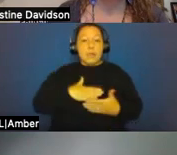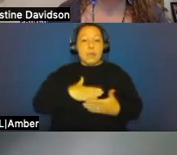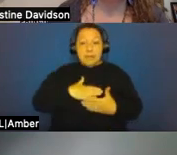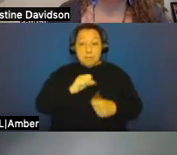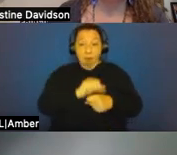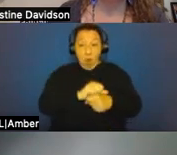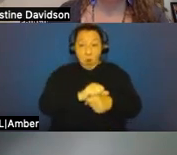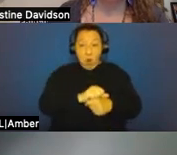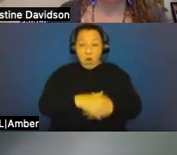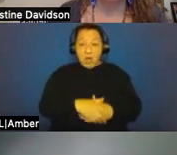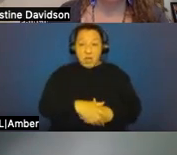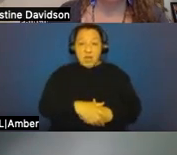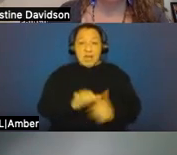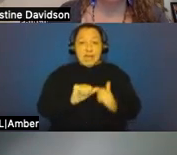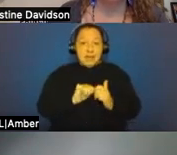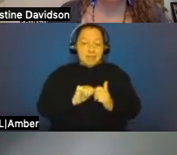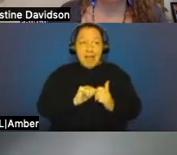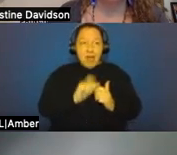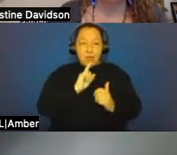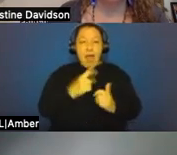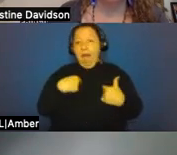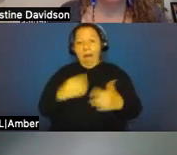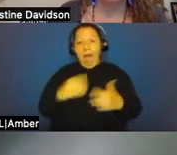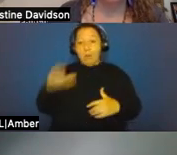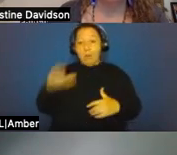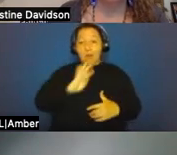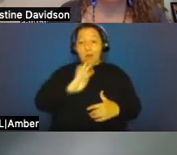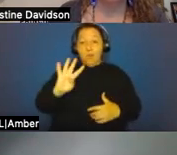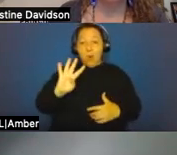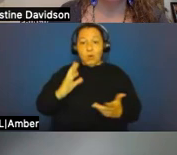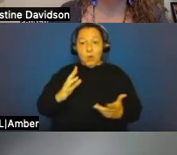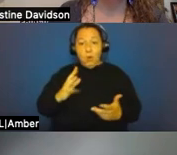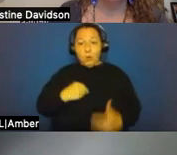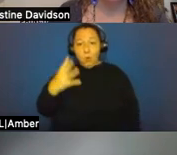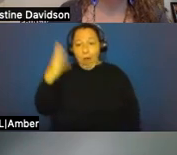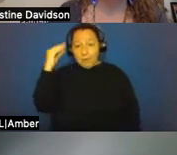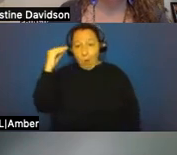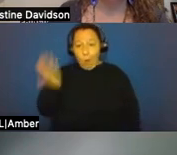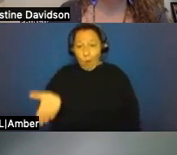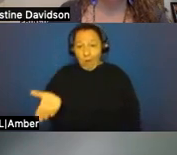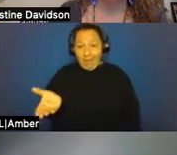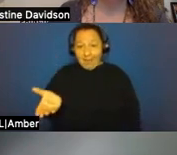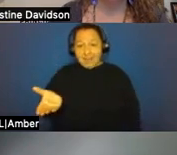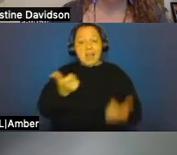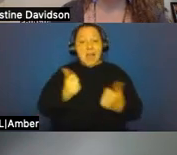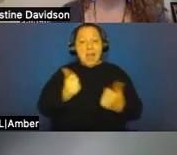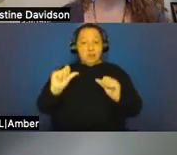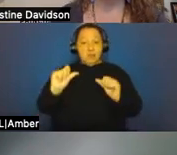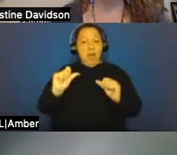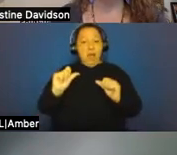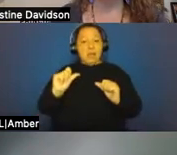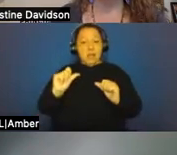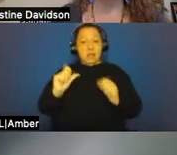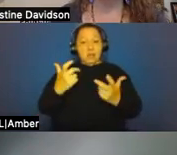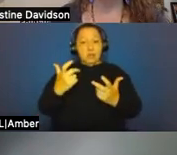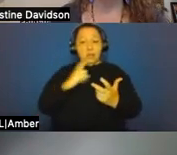know, going into like I'm raising a 4-year-old little white boy, and trying to get the digs of